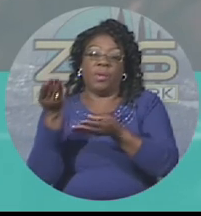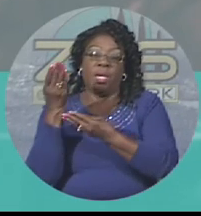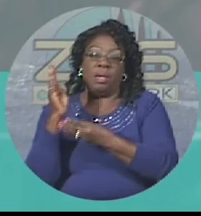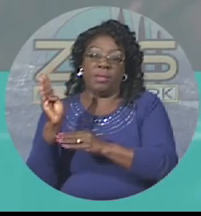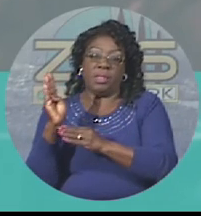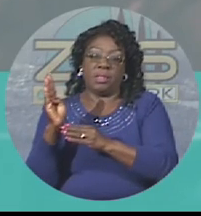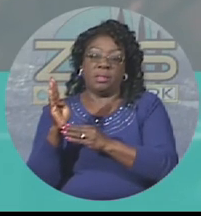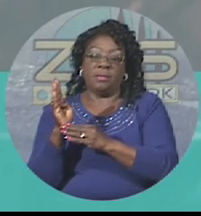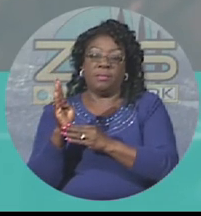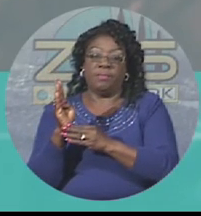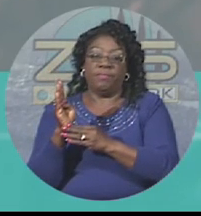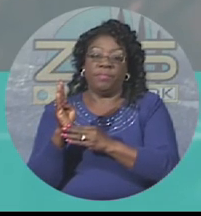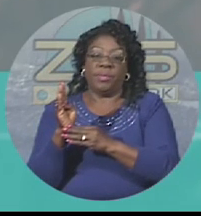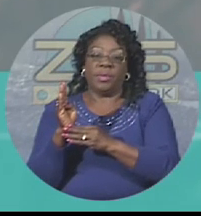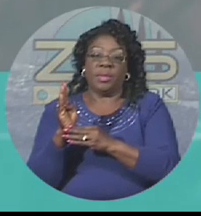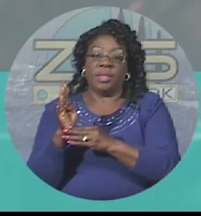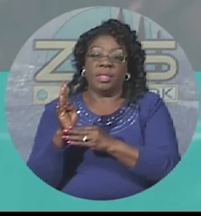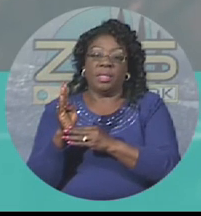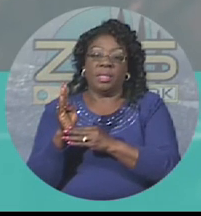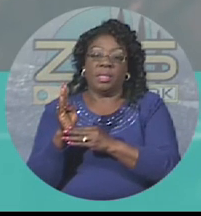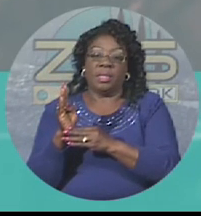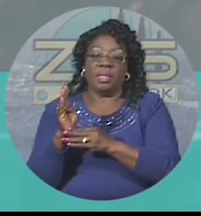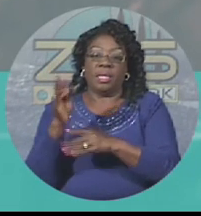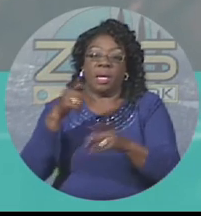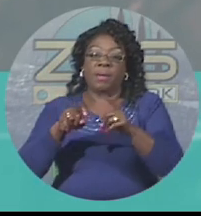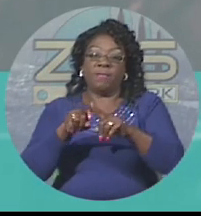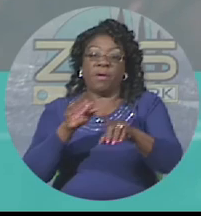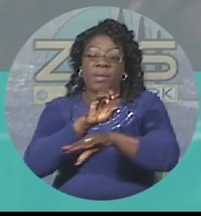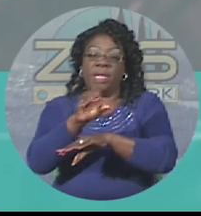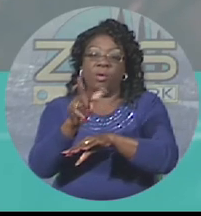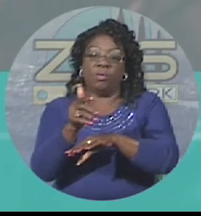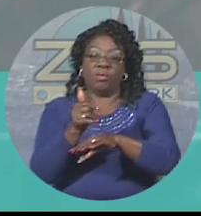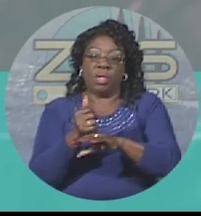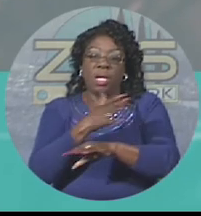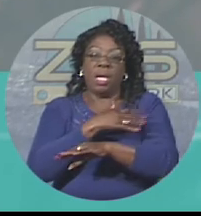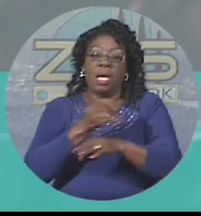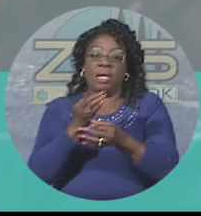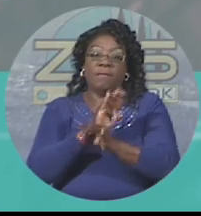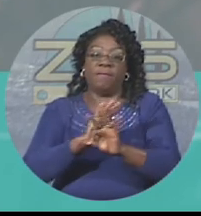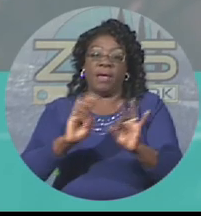coming from Lutra and the Family Islands, will attend free of charge.